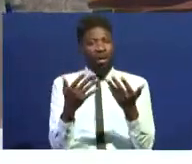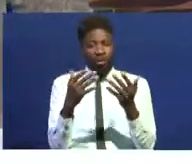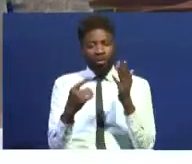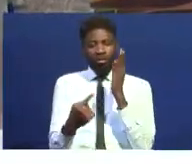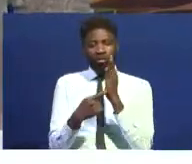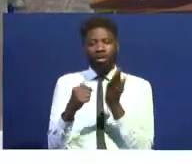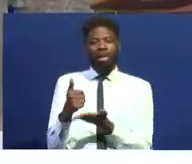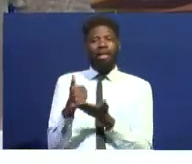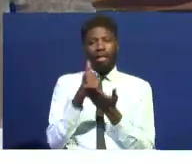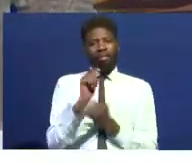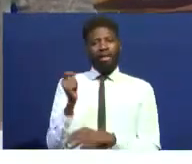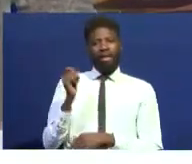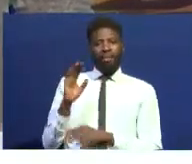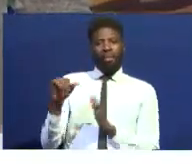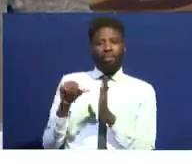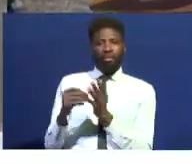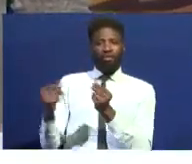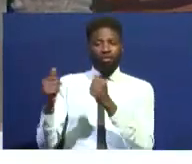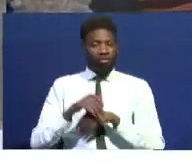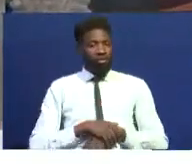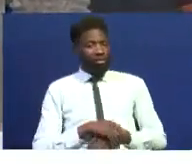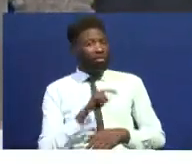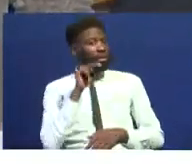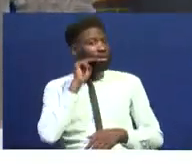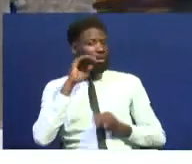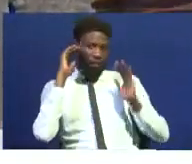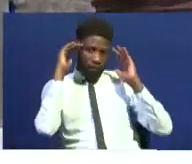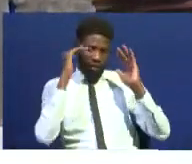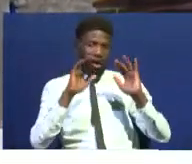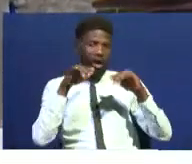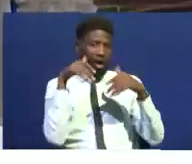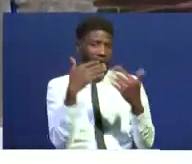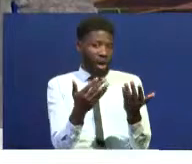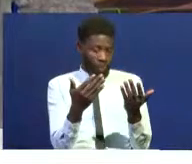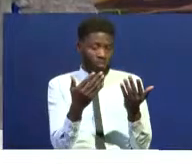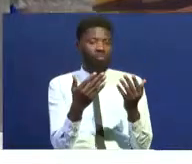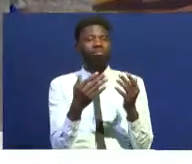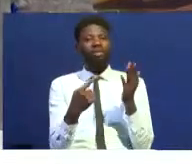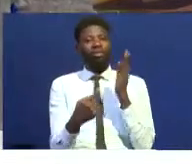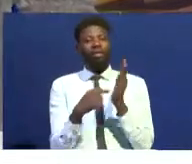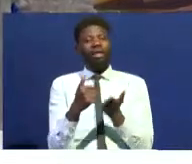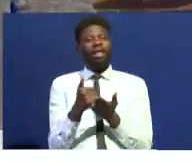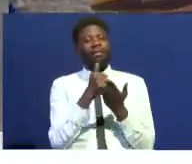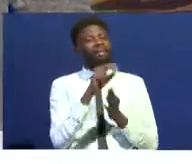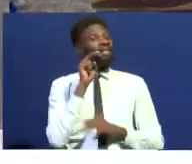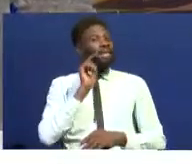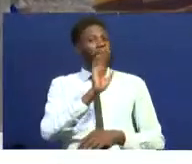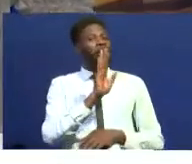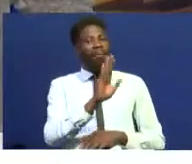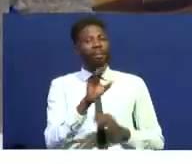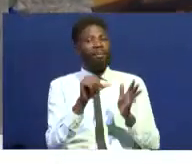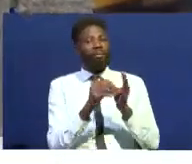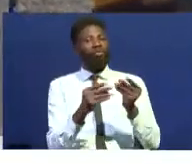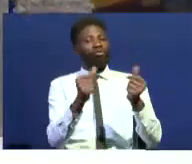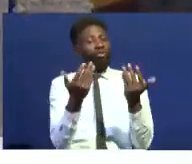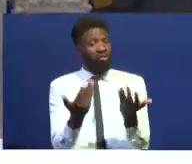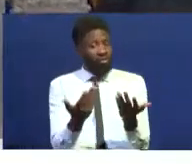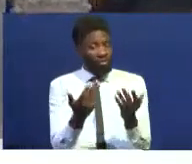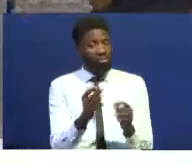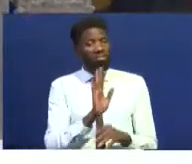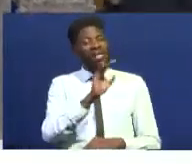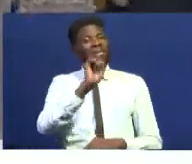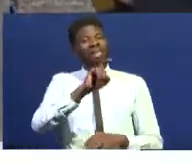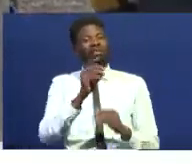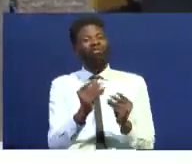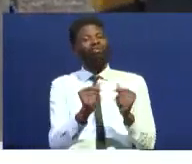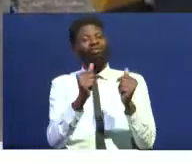solution. Nigeria is looking at how can technology solve Nigeria solutions, or what is it that Nigeria want to solve solutions in their country